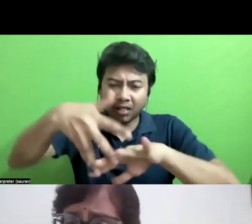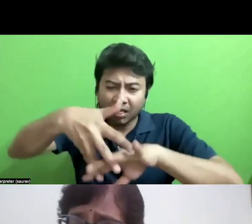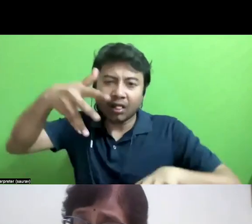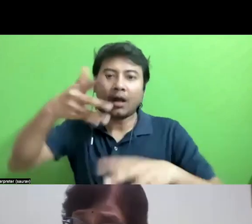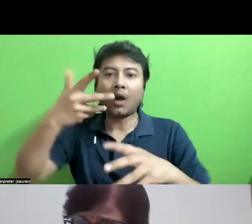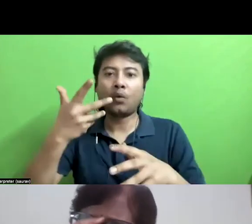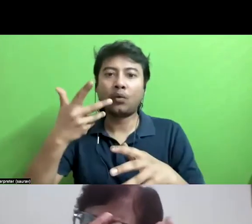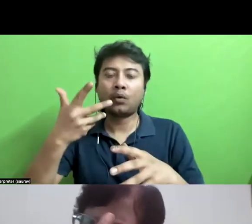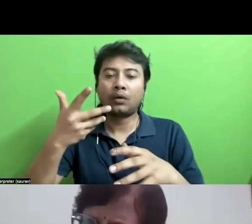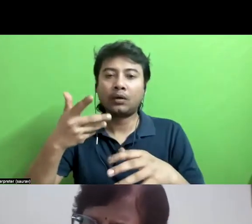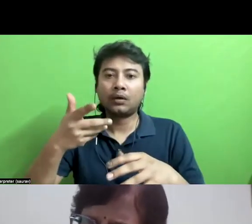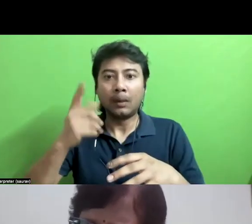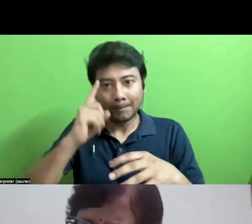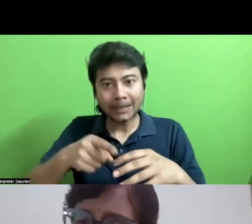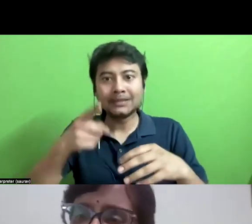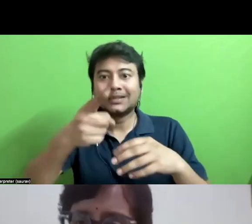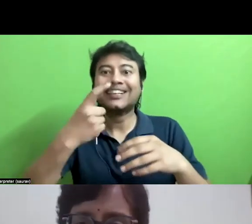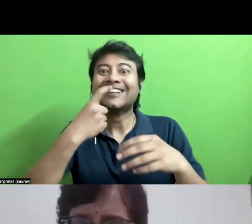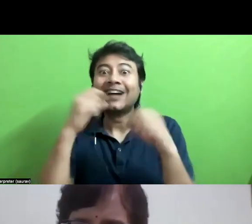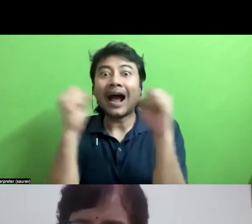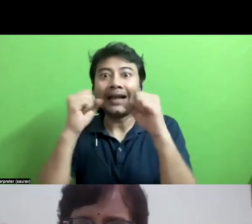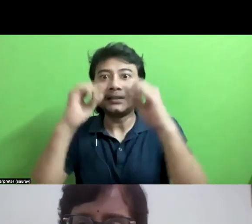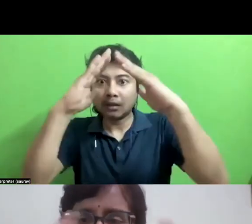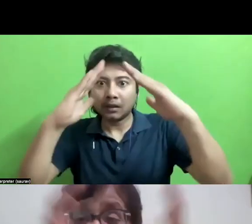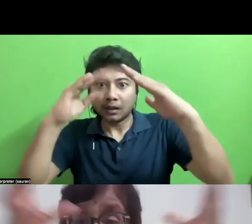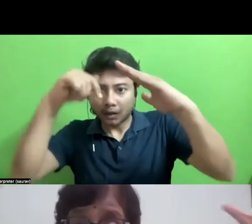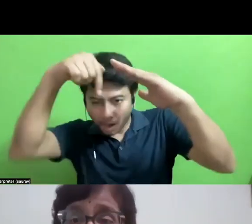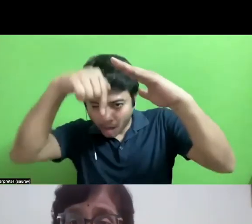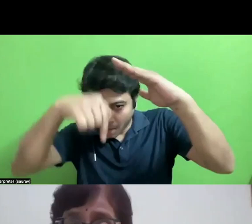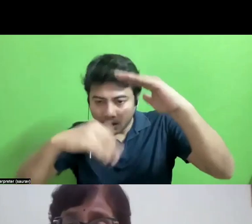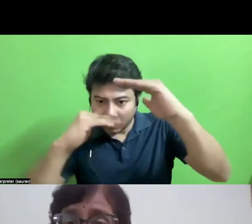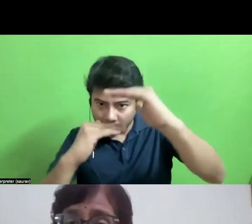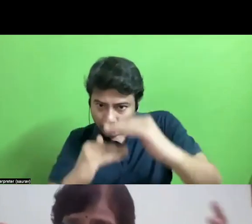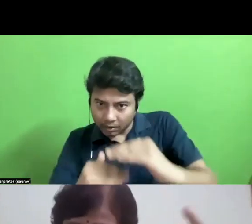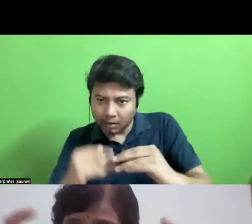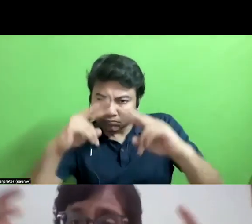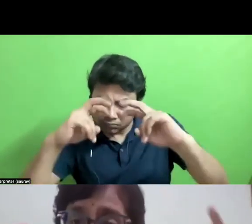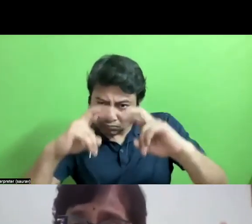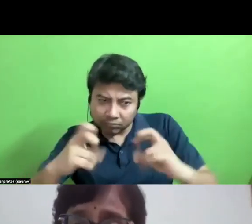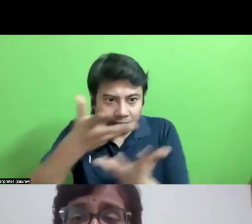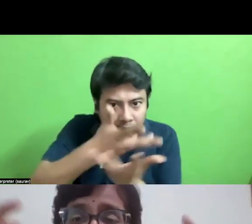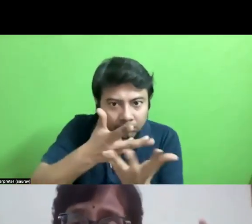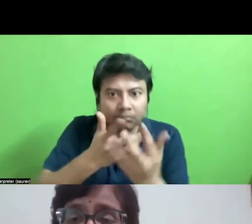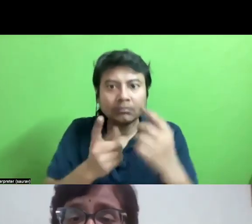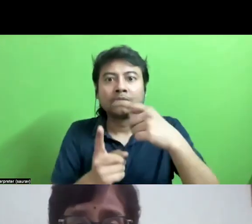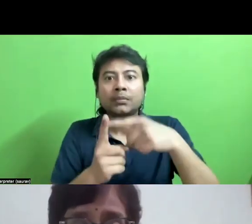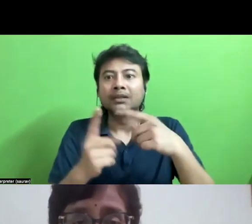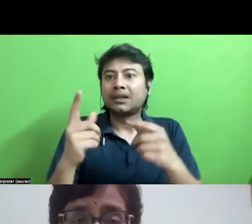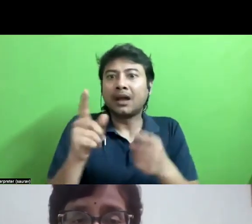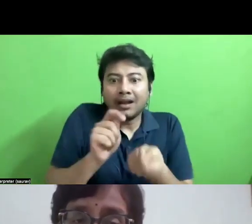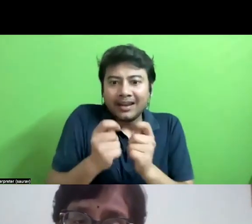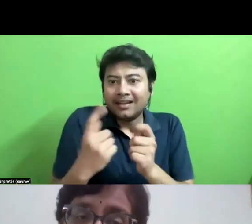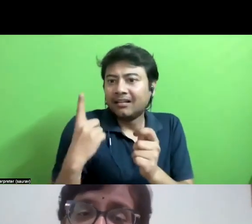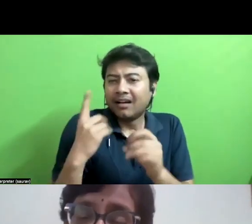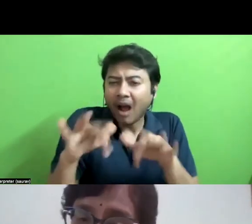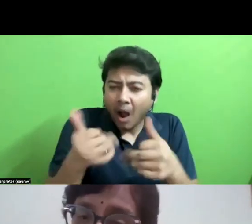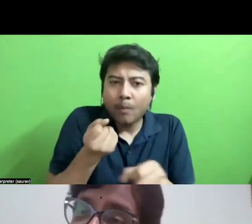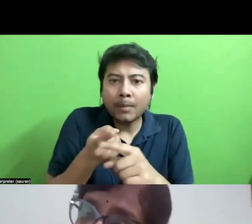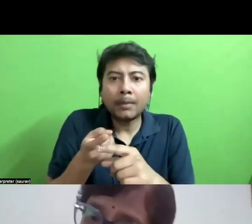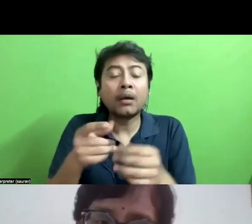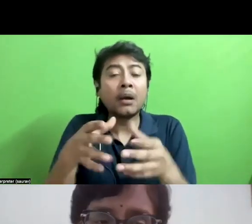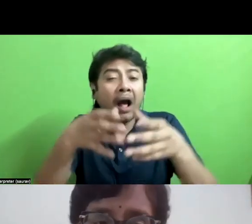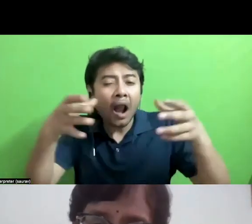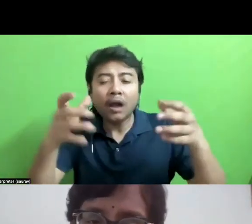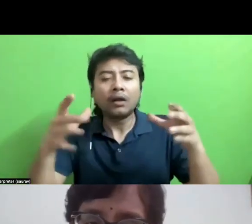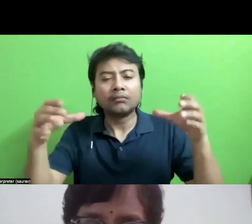this problem. We'll get into real discussions. So these will not be big crowds. We may be only 5, 10 of us, but I